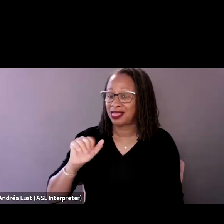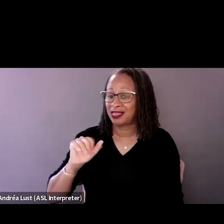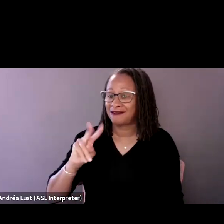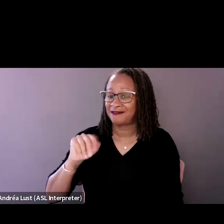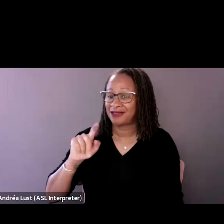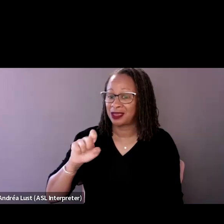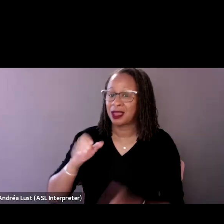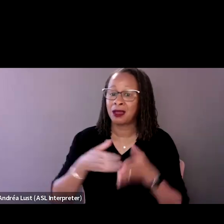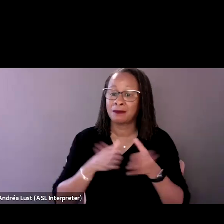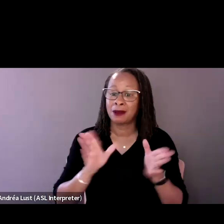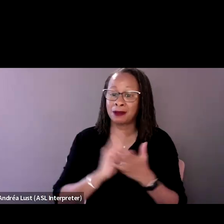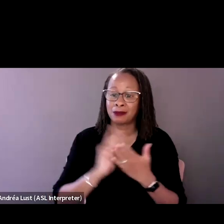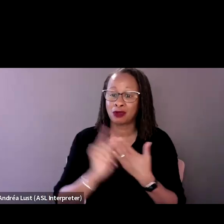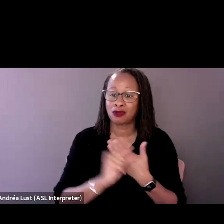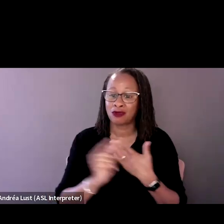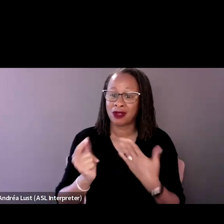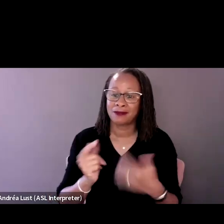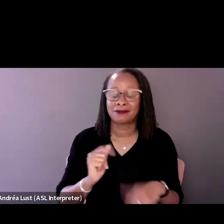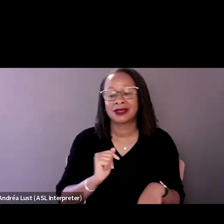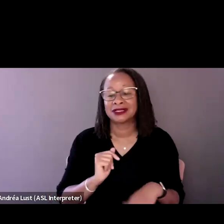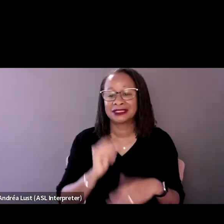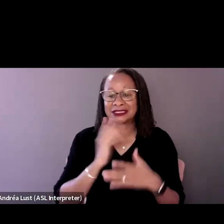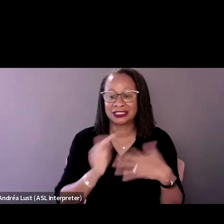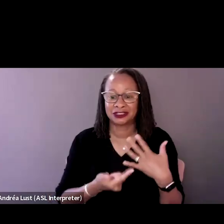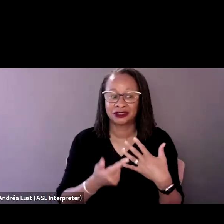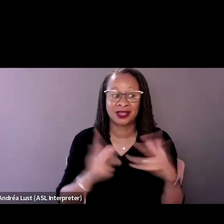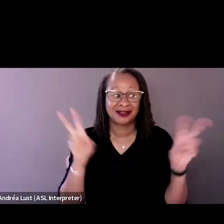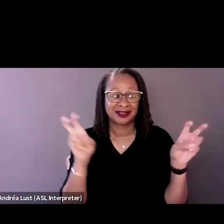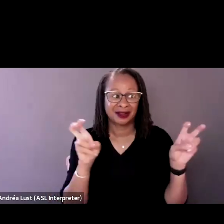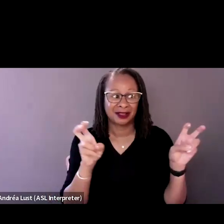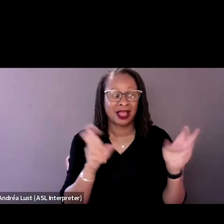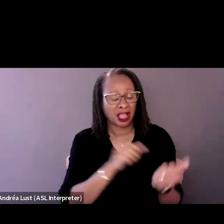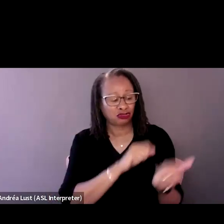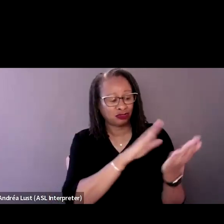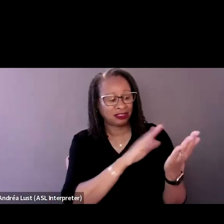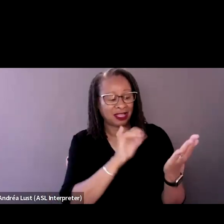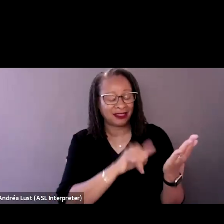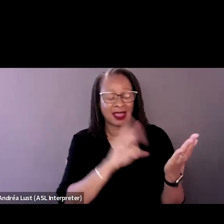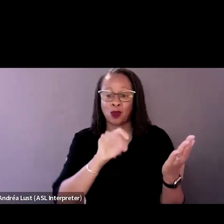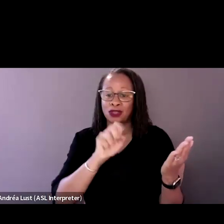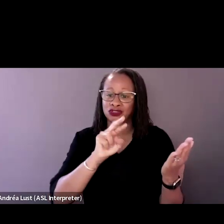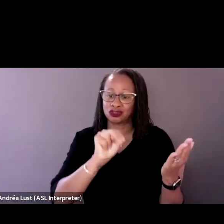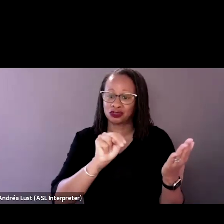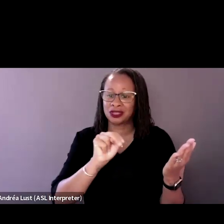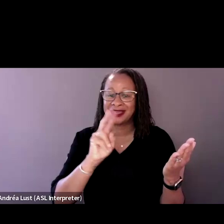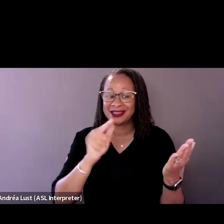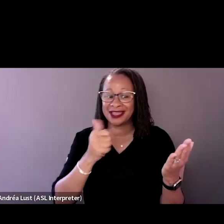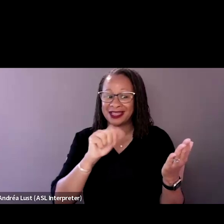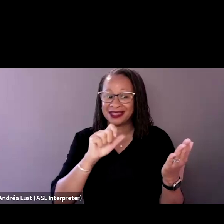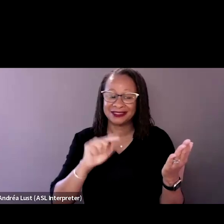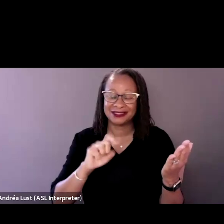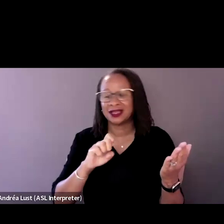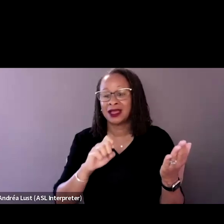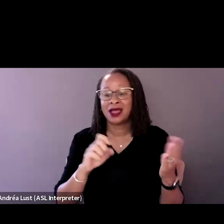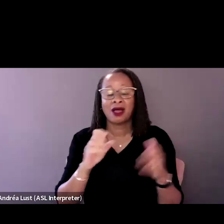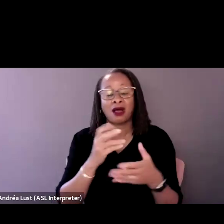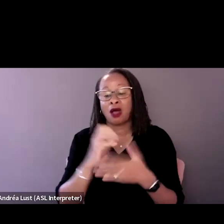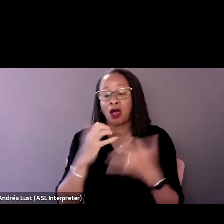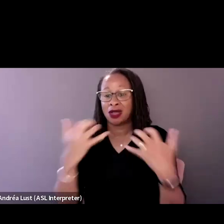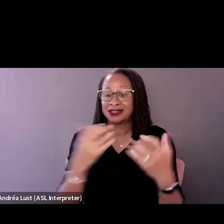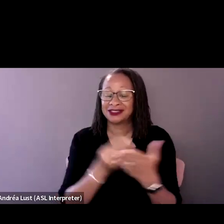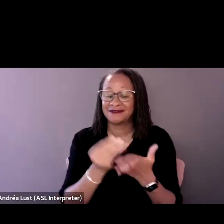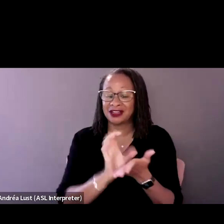series entitled Addressing the Western Gaze, Audience, Funding, and Success. So this series was